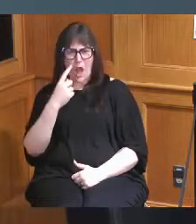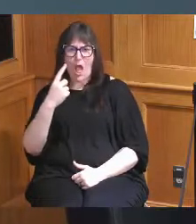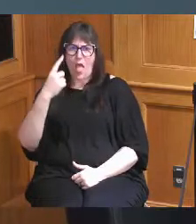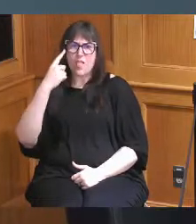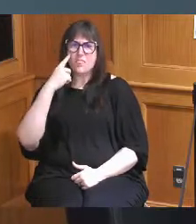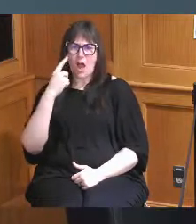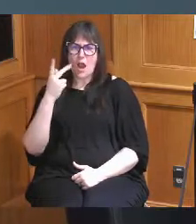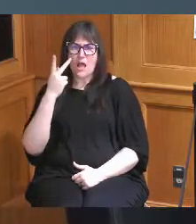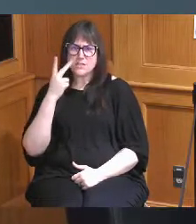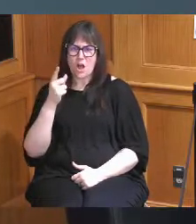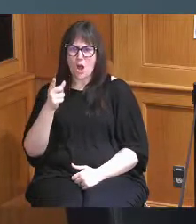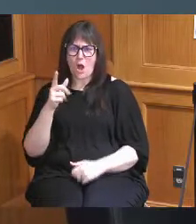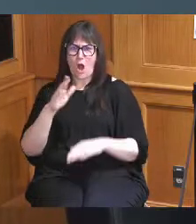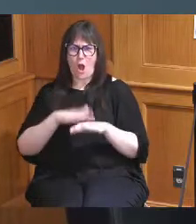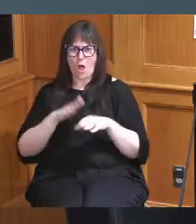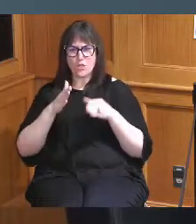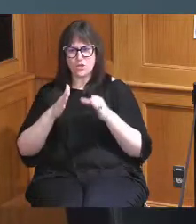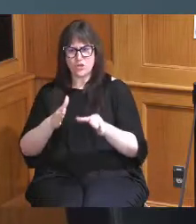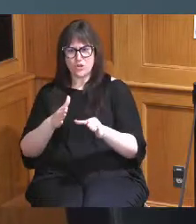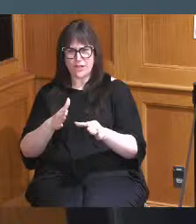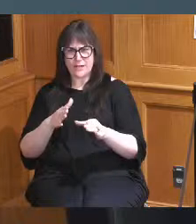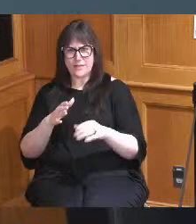and I said, go see Robert Bell.